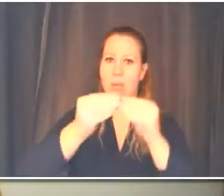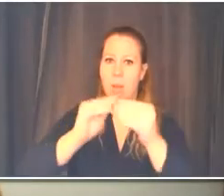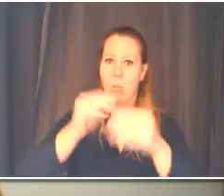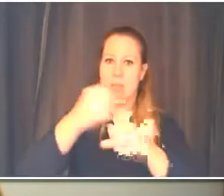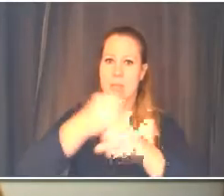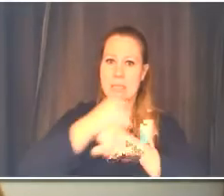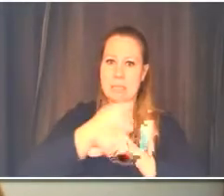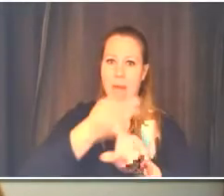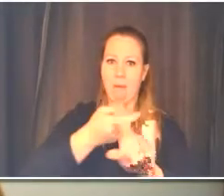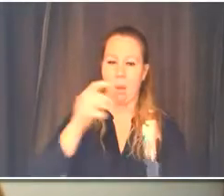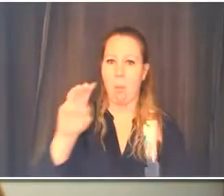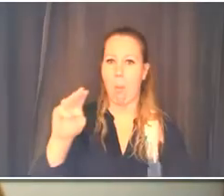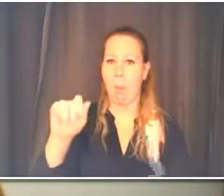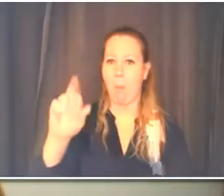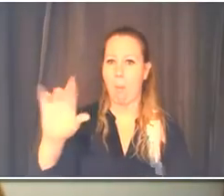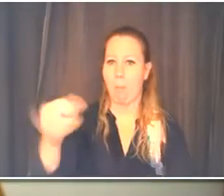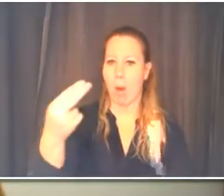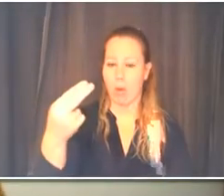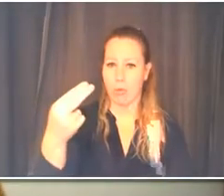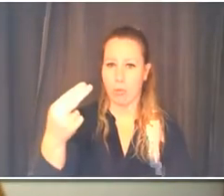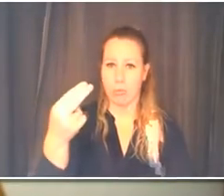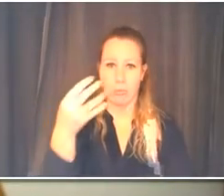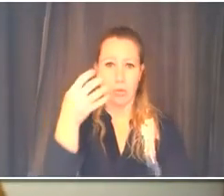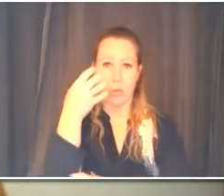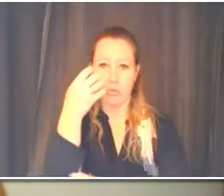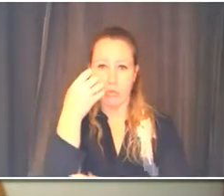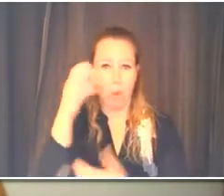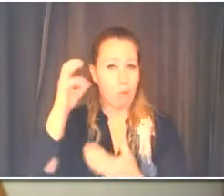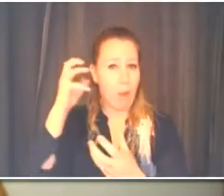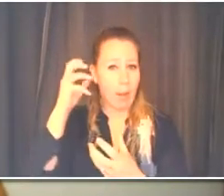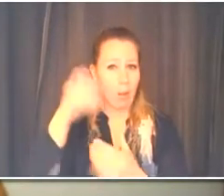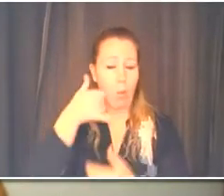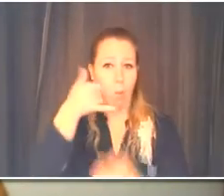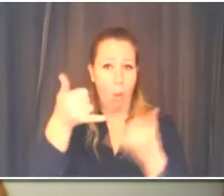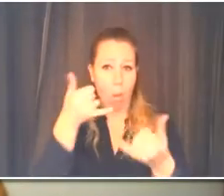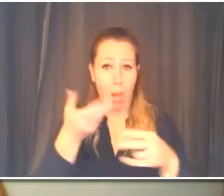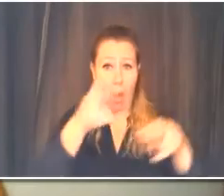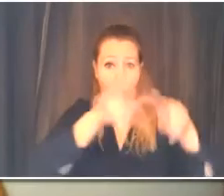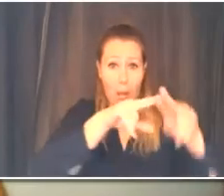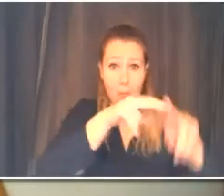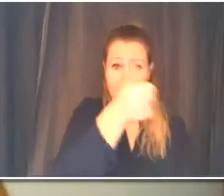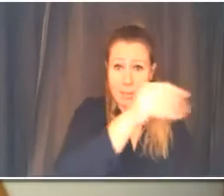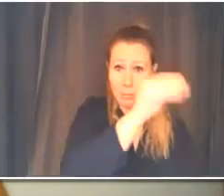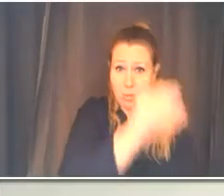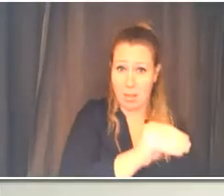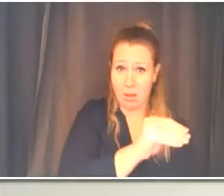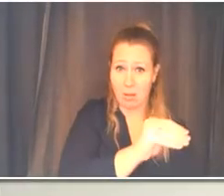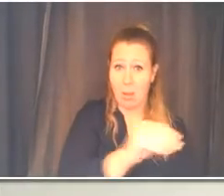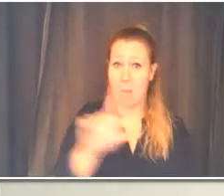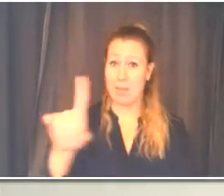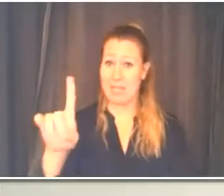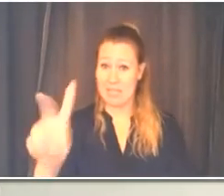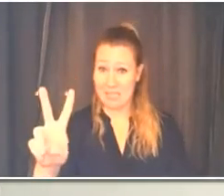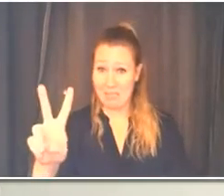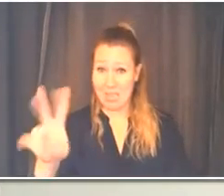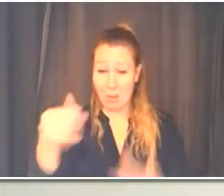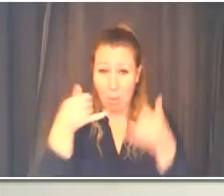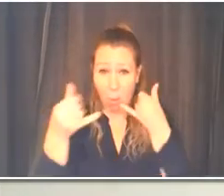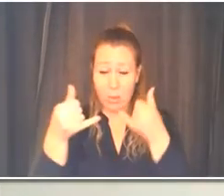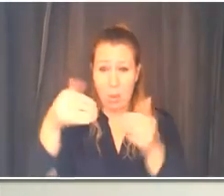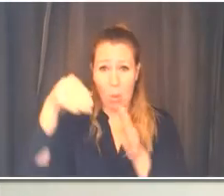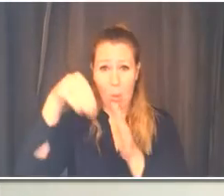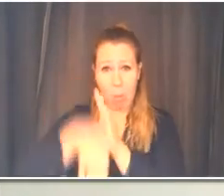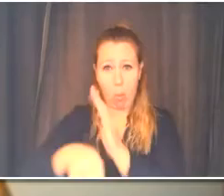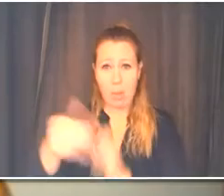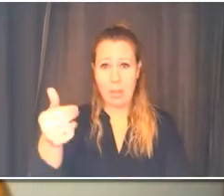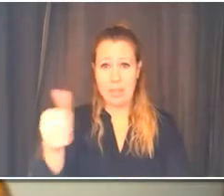at we'll look at April um and I'll go with you on a week-by-week basis in April if that works for you yes thank you okay so the